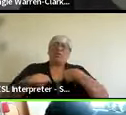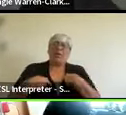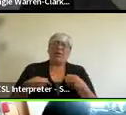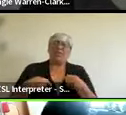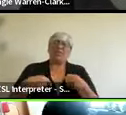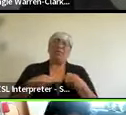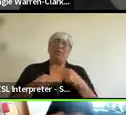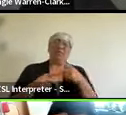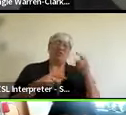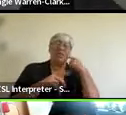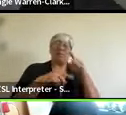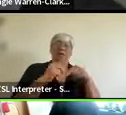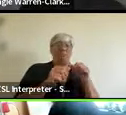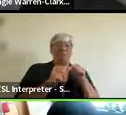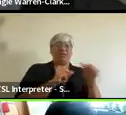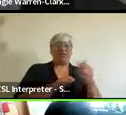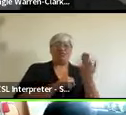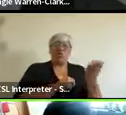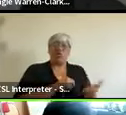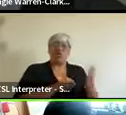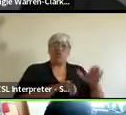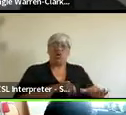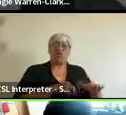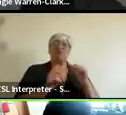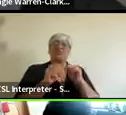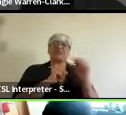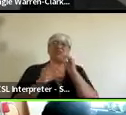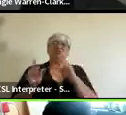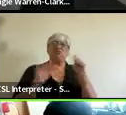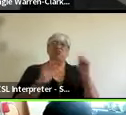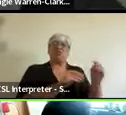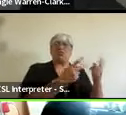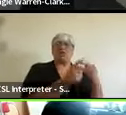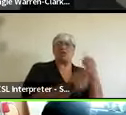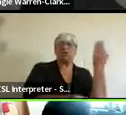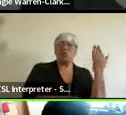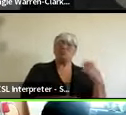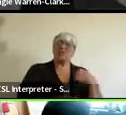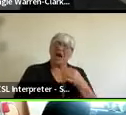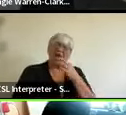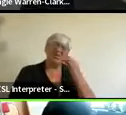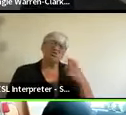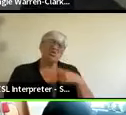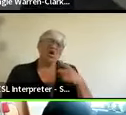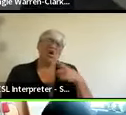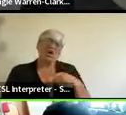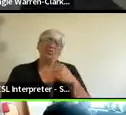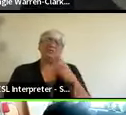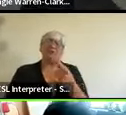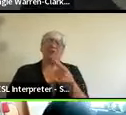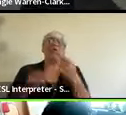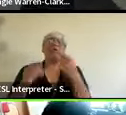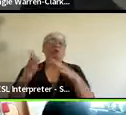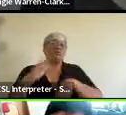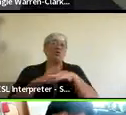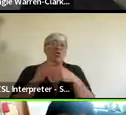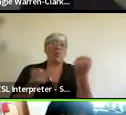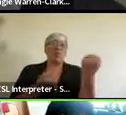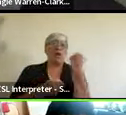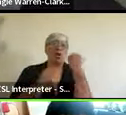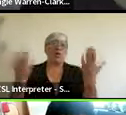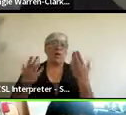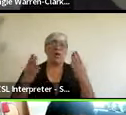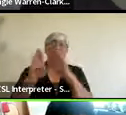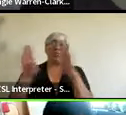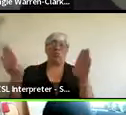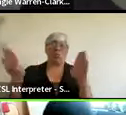of the child is to move the child to another school. I queried further and was told the boards hold all the power. You are fighting